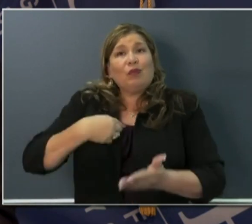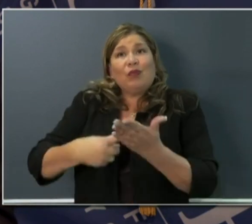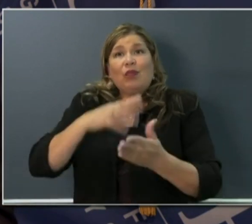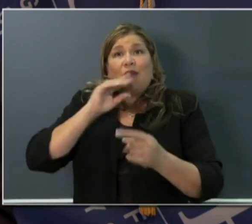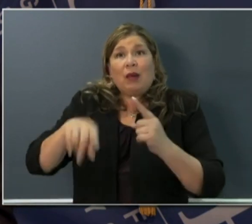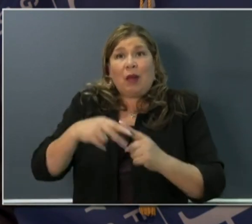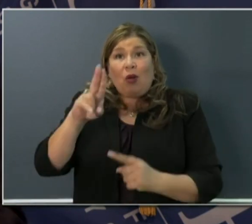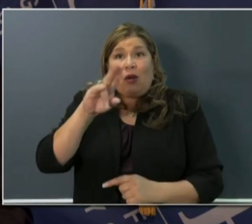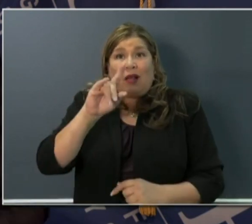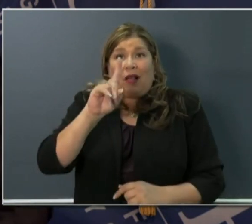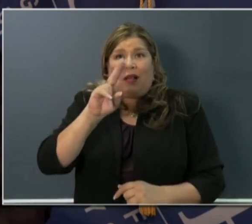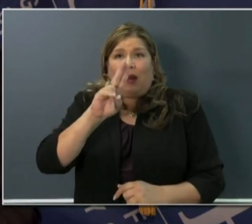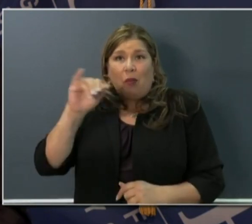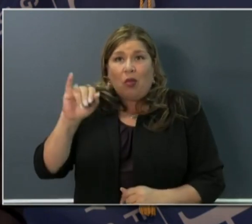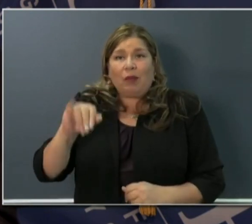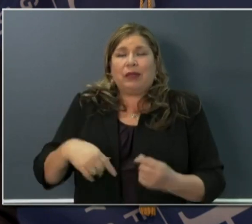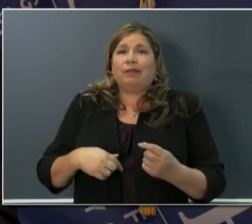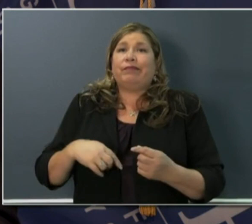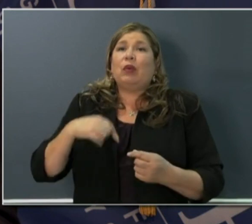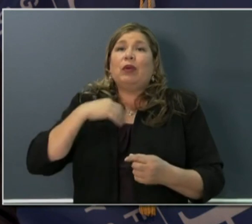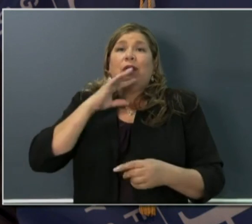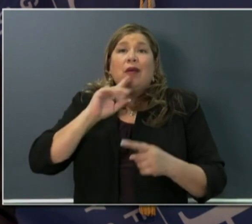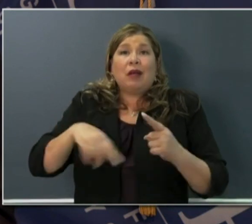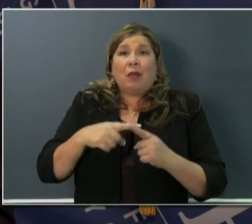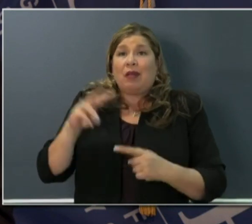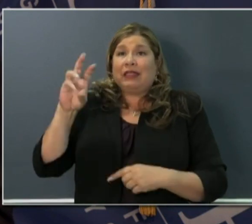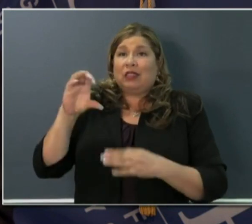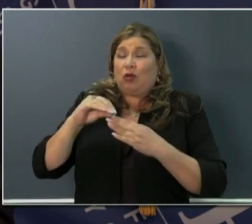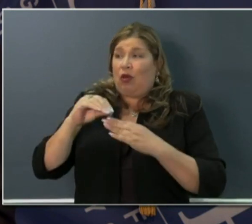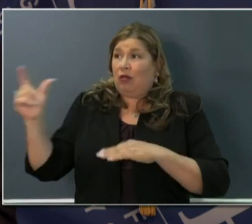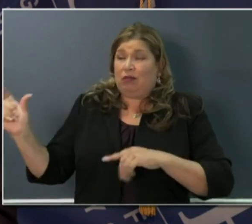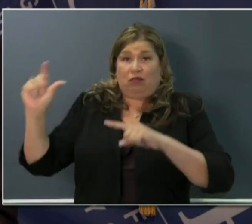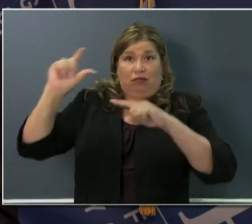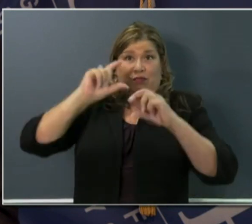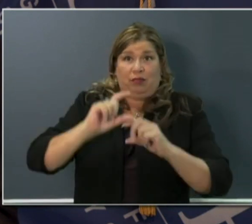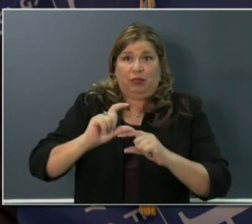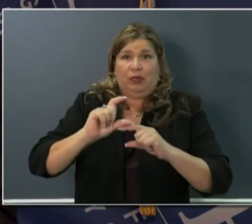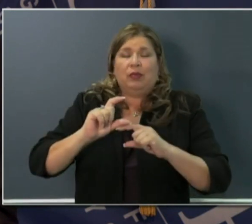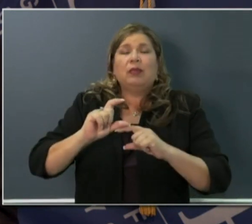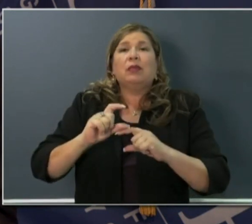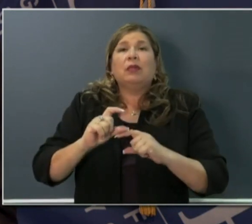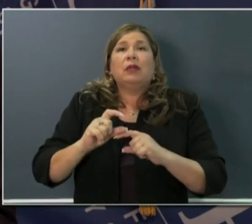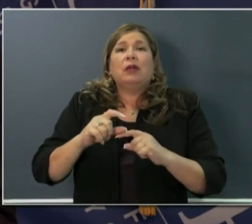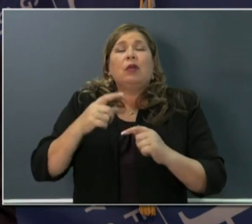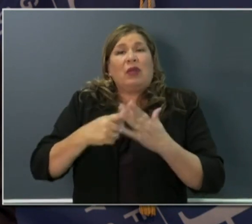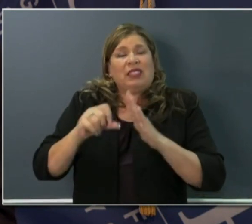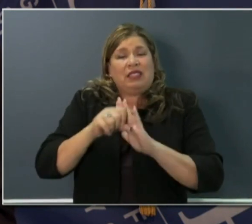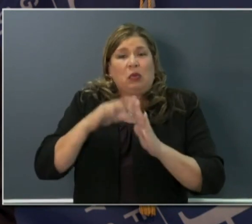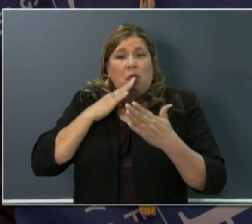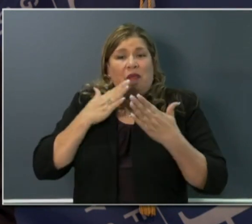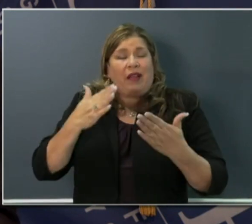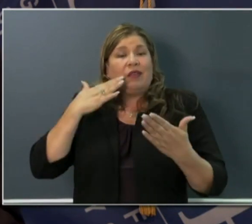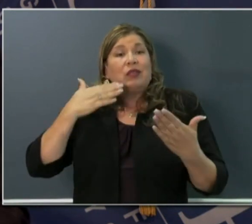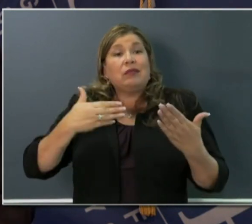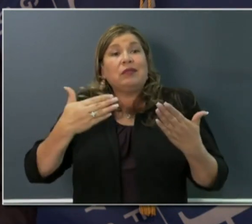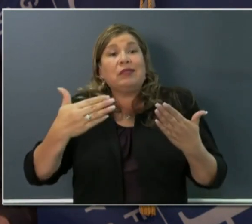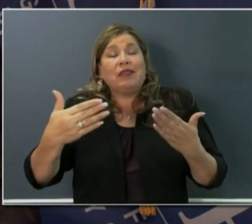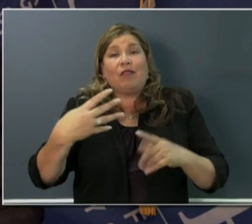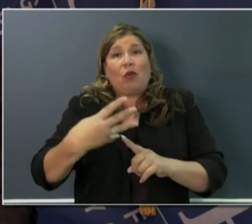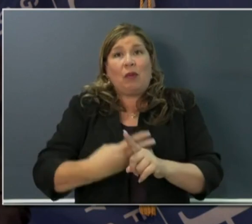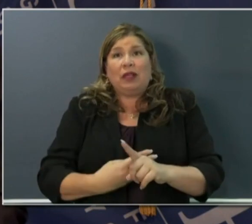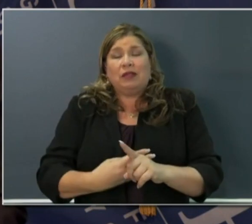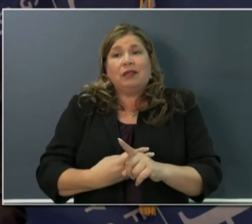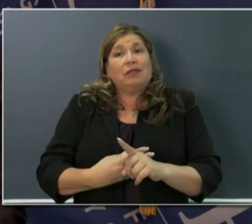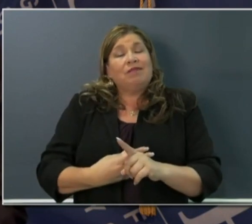increase beyond what states are already providing on a weekly basis for the next 4 months, that doesn't mean